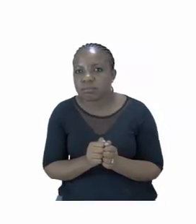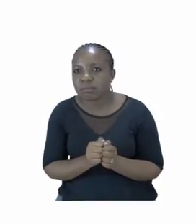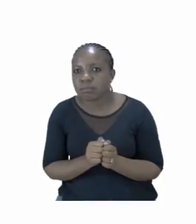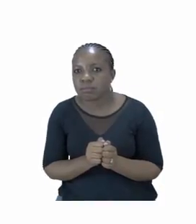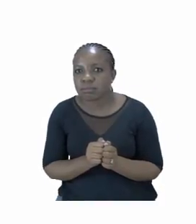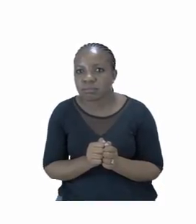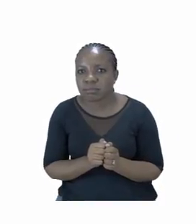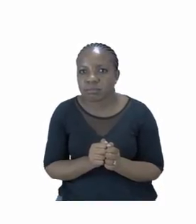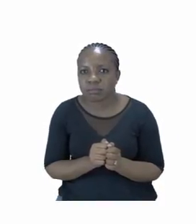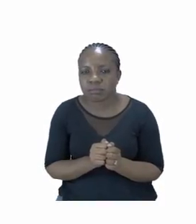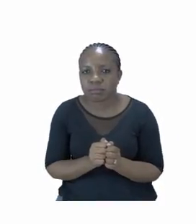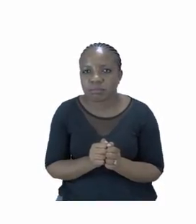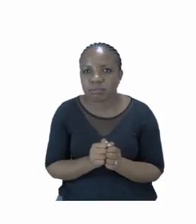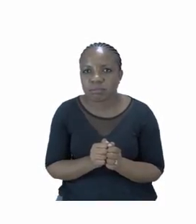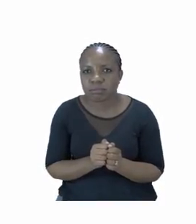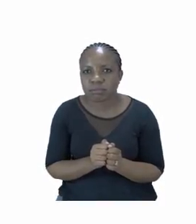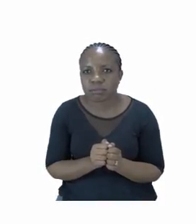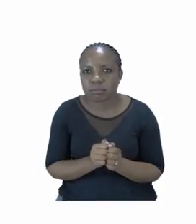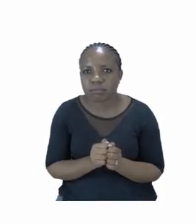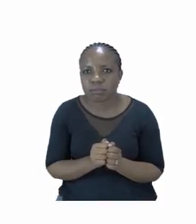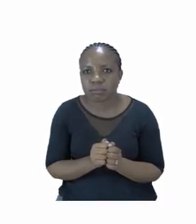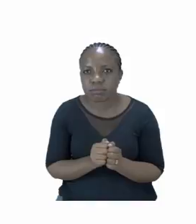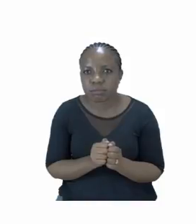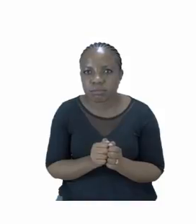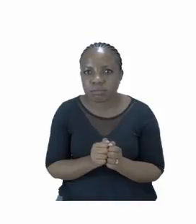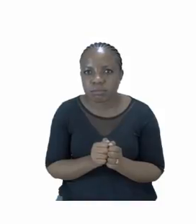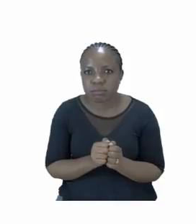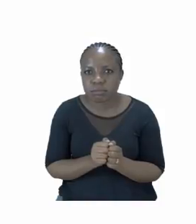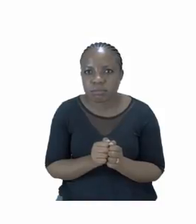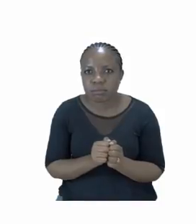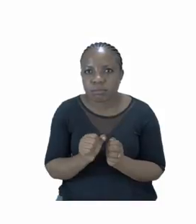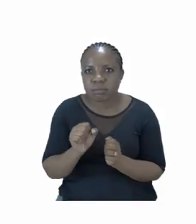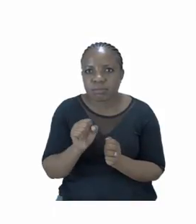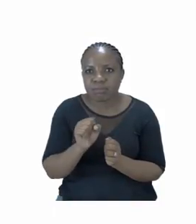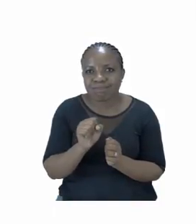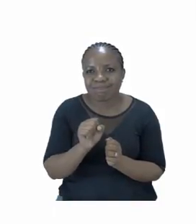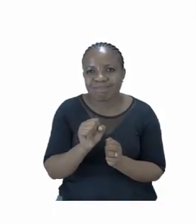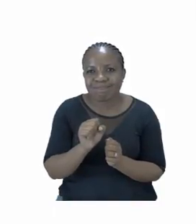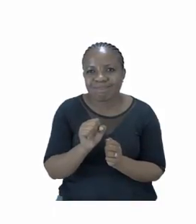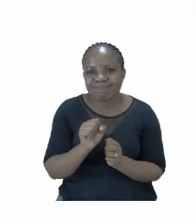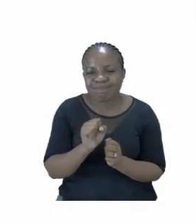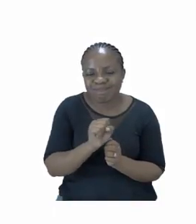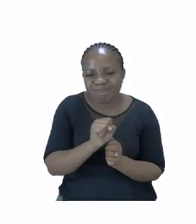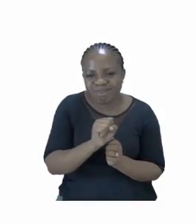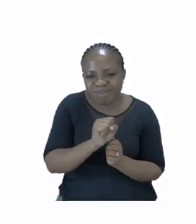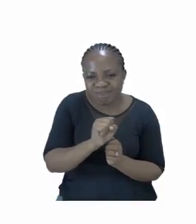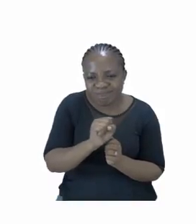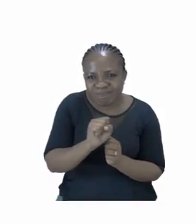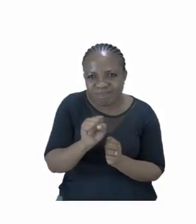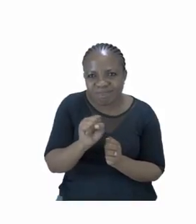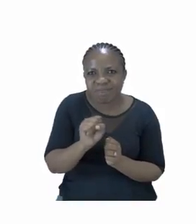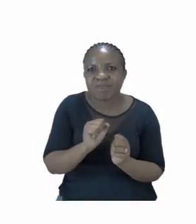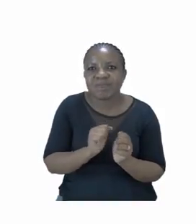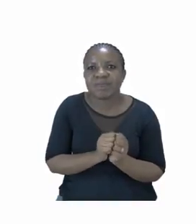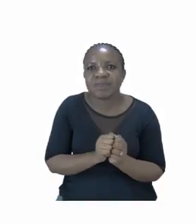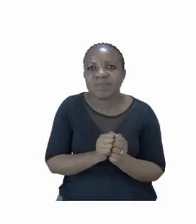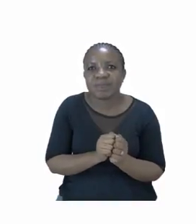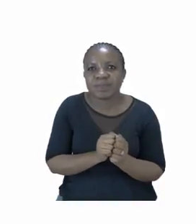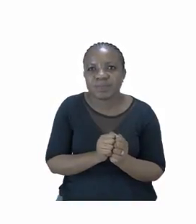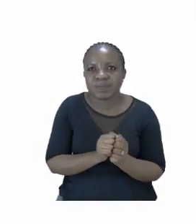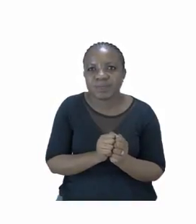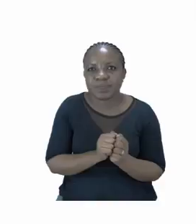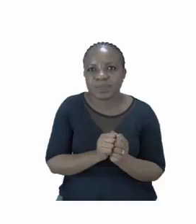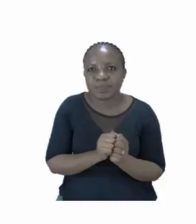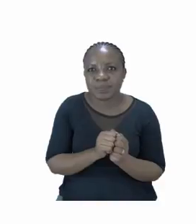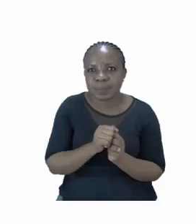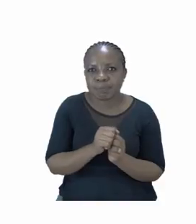it's asking you to trace it with a pink color. Now, we're not going to color